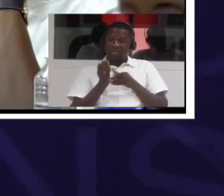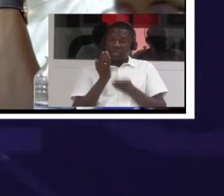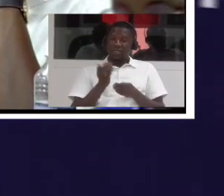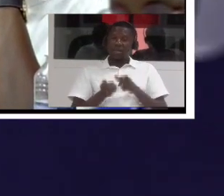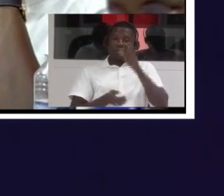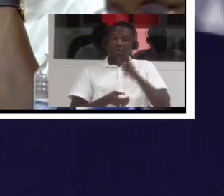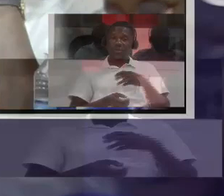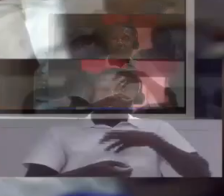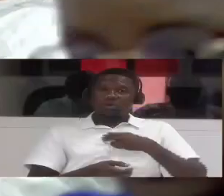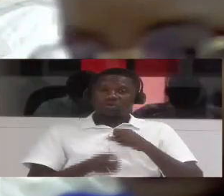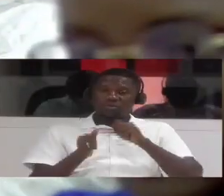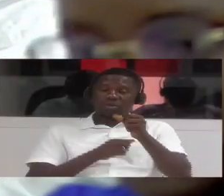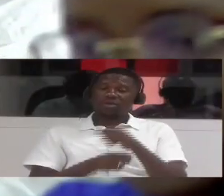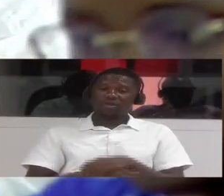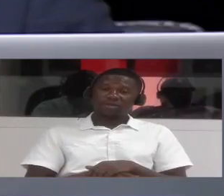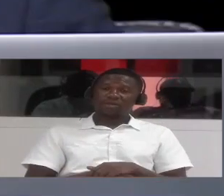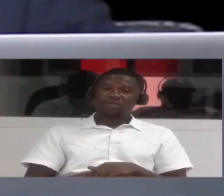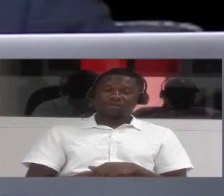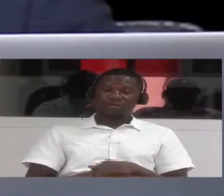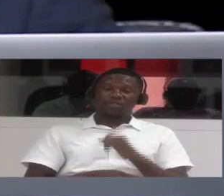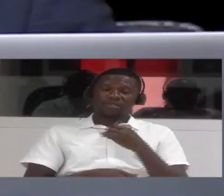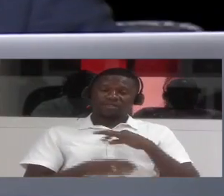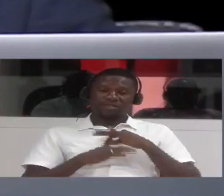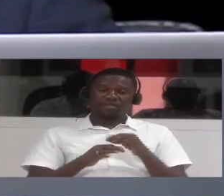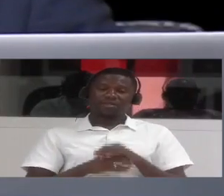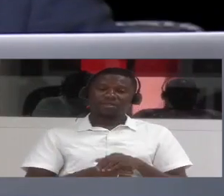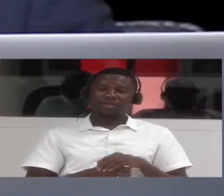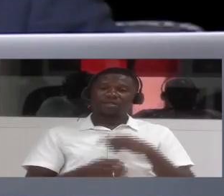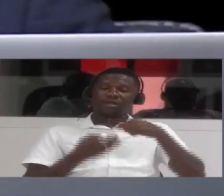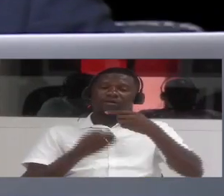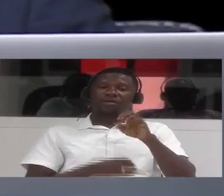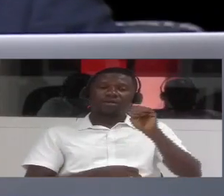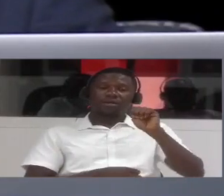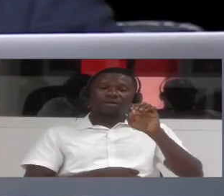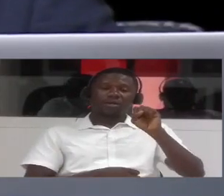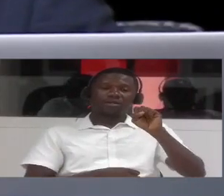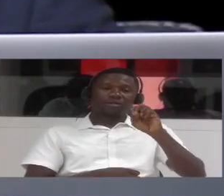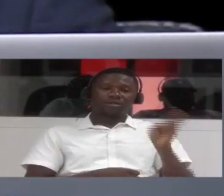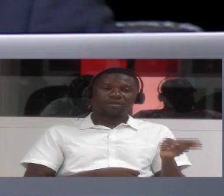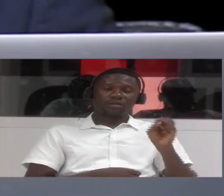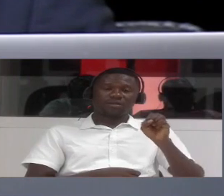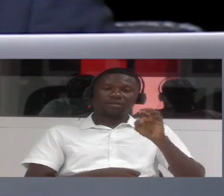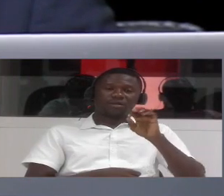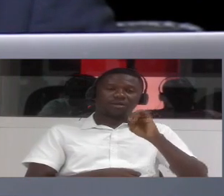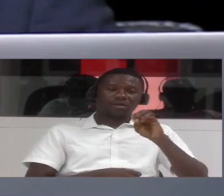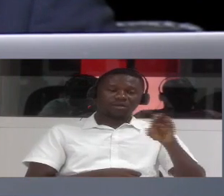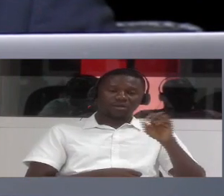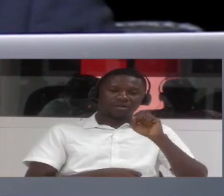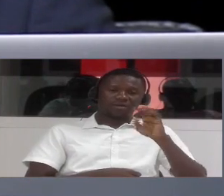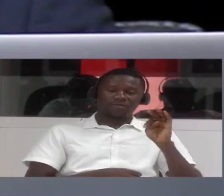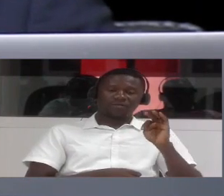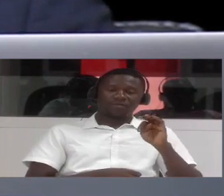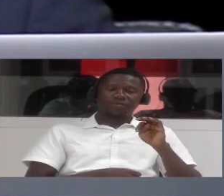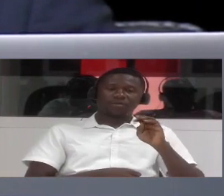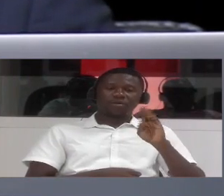But interesting. Then Sirif Bojang, editor-in-chief of The Observer and Aliou Badara